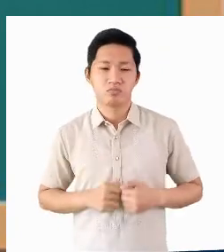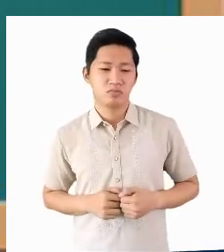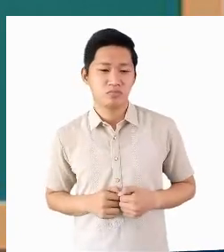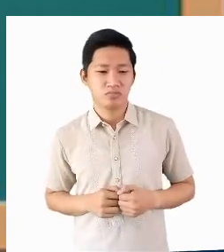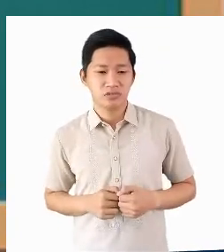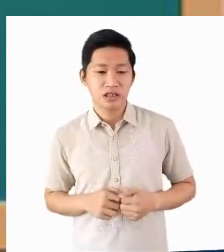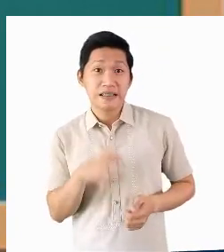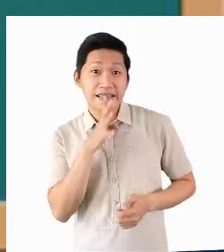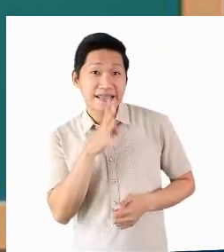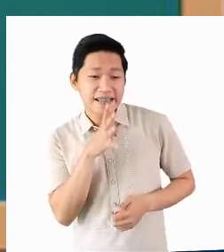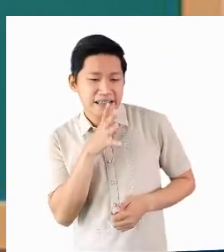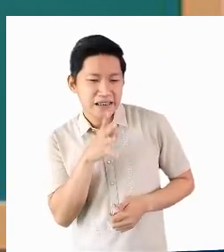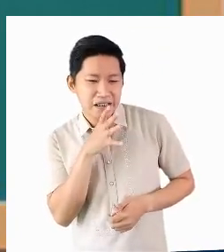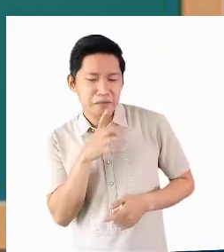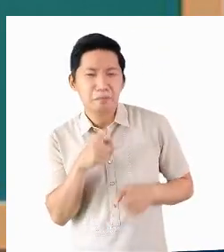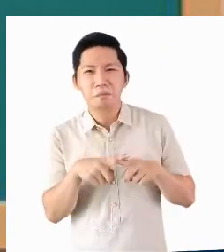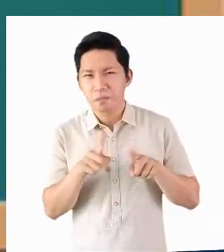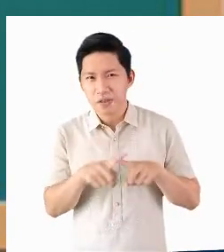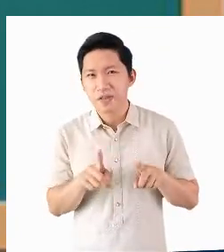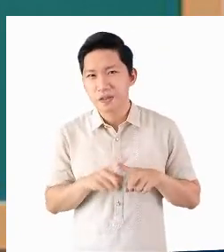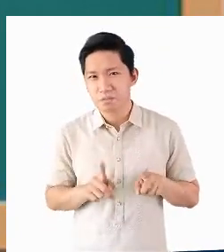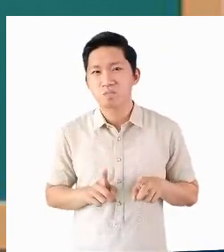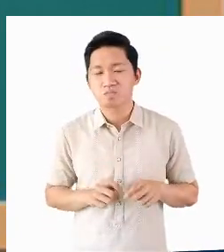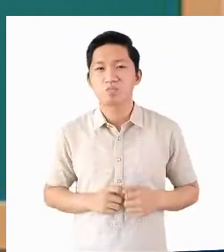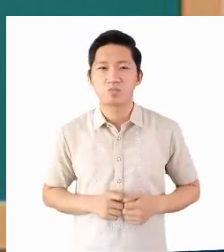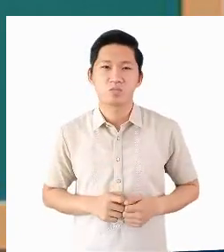and speaking.